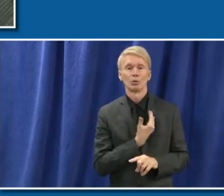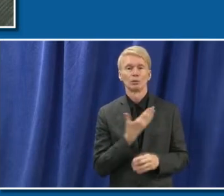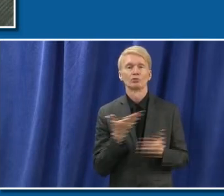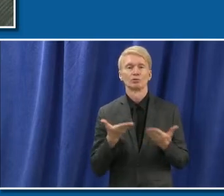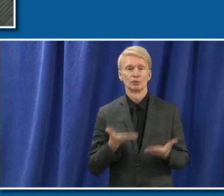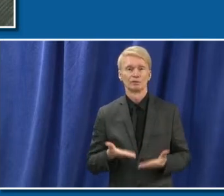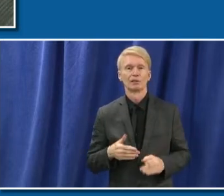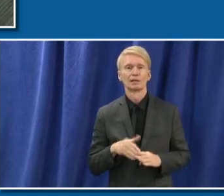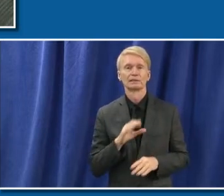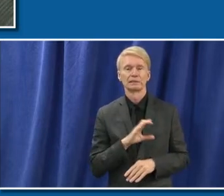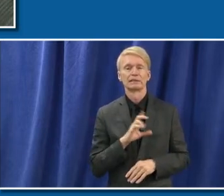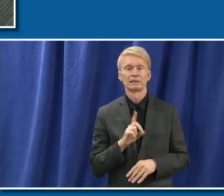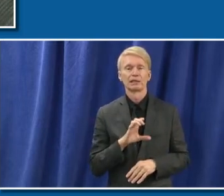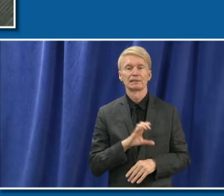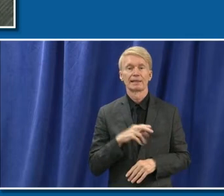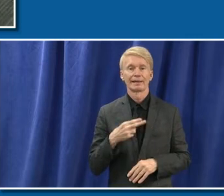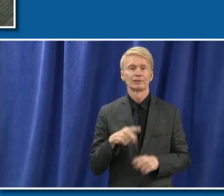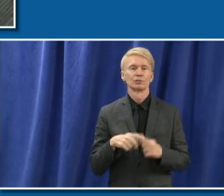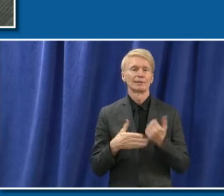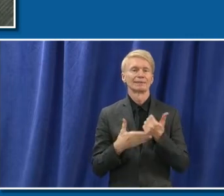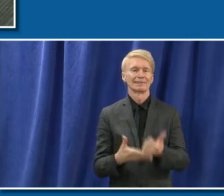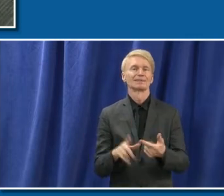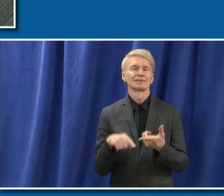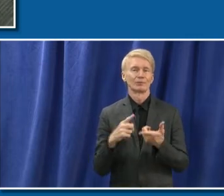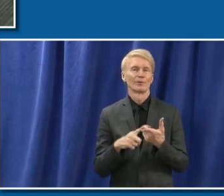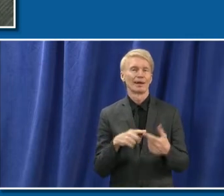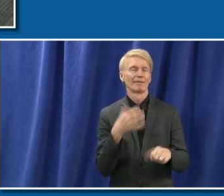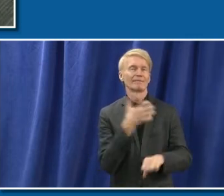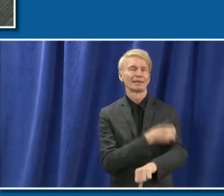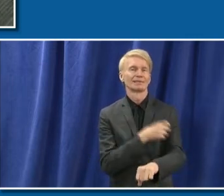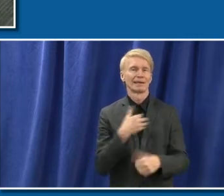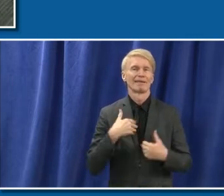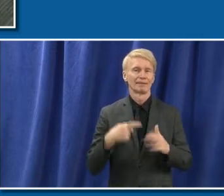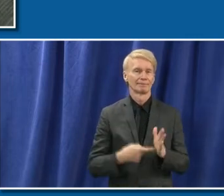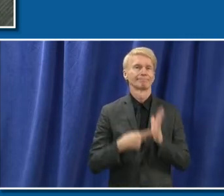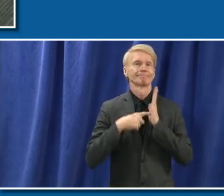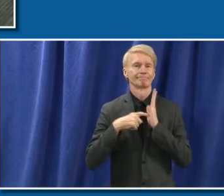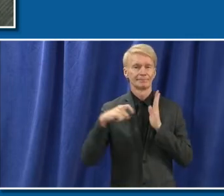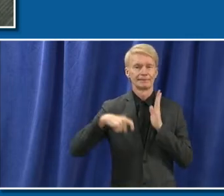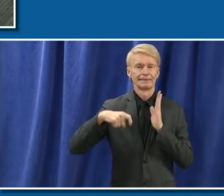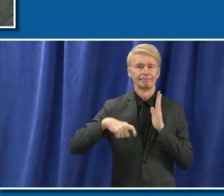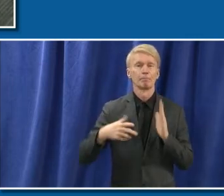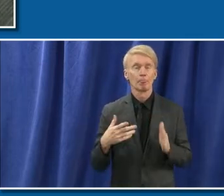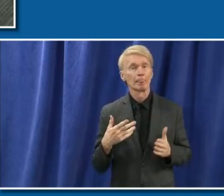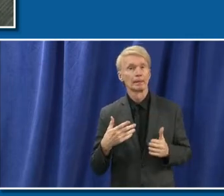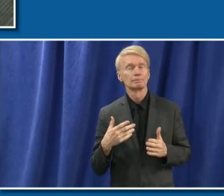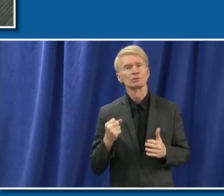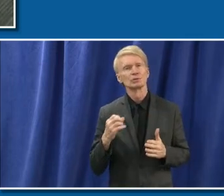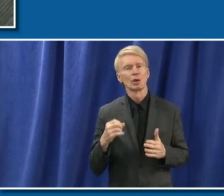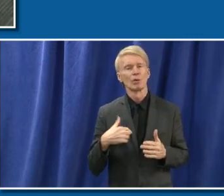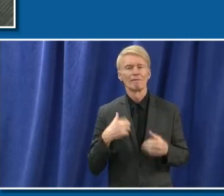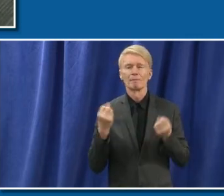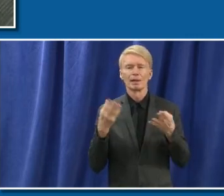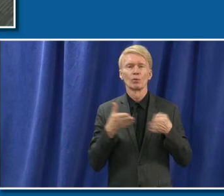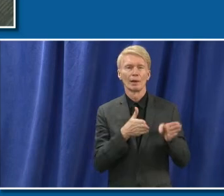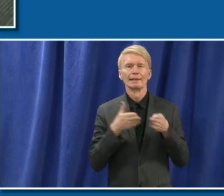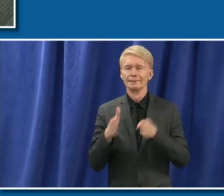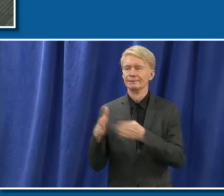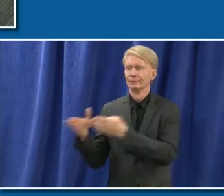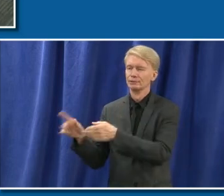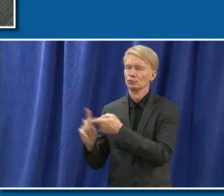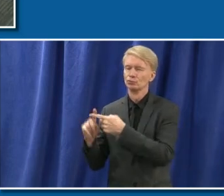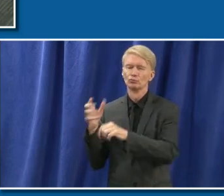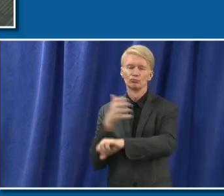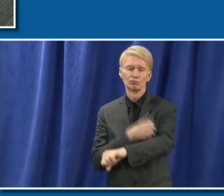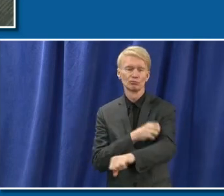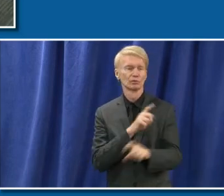at CDPH to assist with some vaccination when indicated. So there'll be multiple ways we'll be going about vaccinating